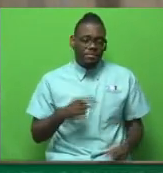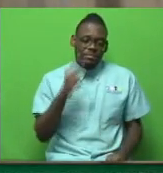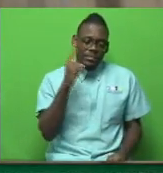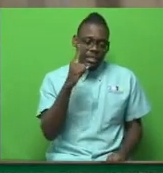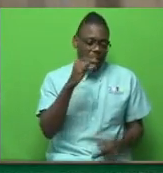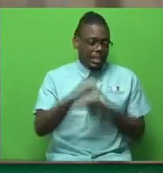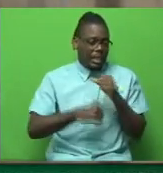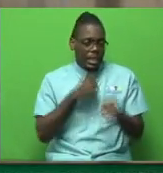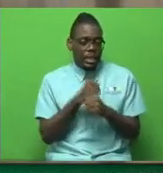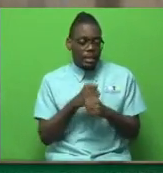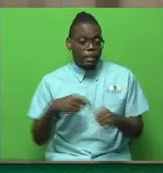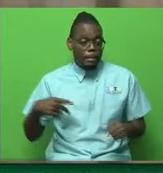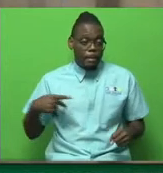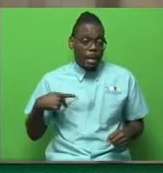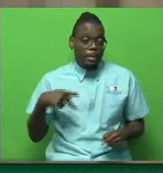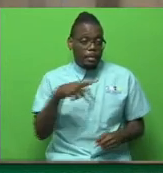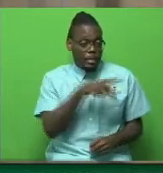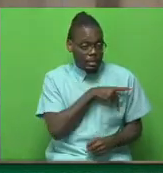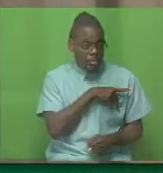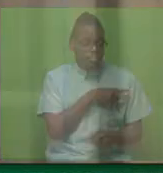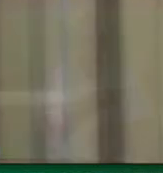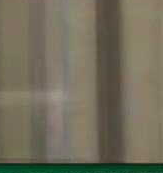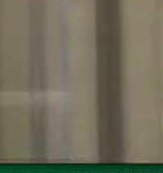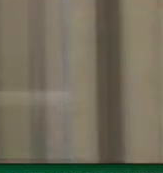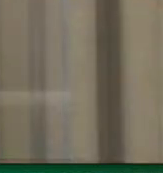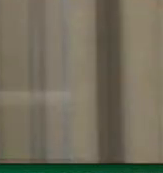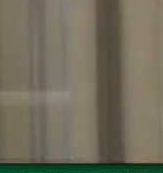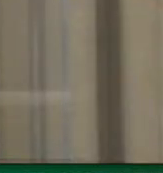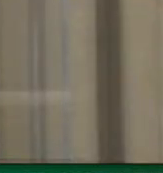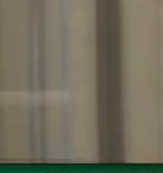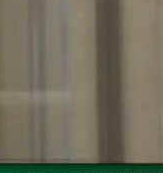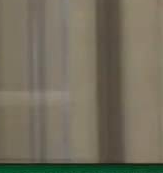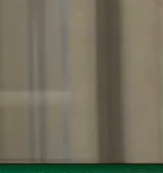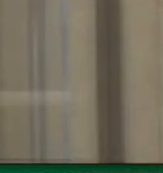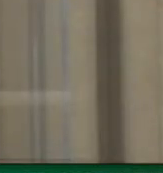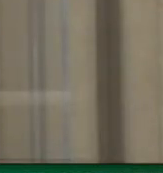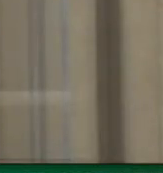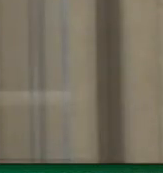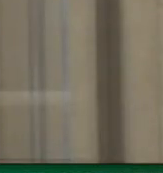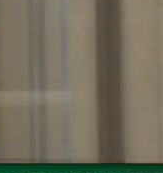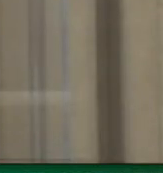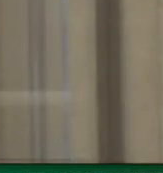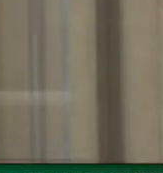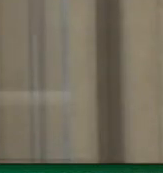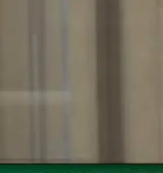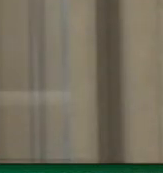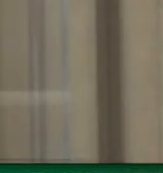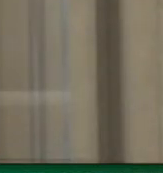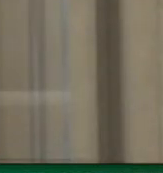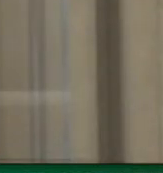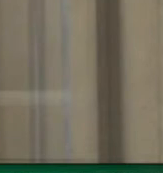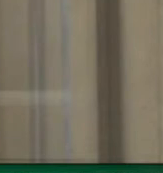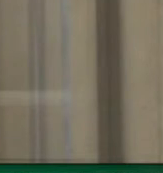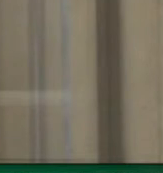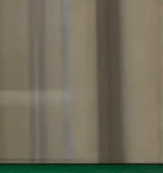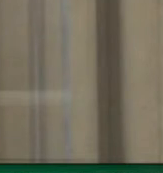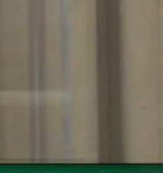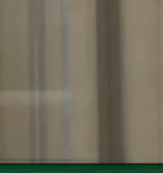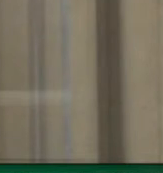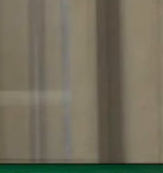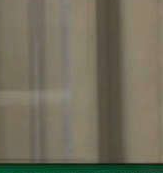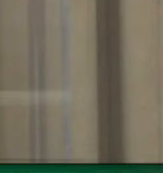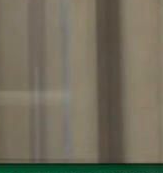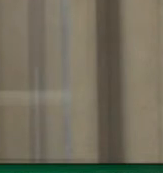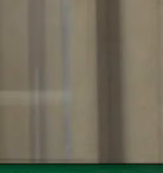I had a call from a very distraught student she did not know that when she was going to pursue